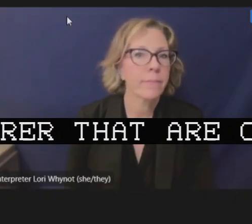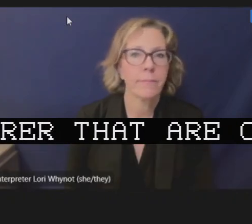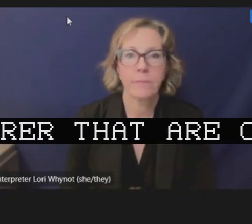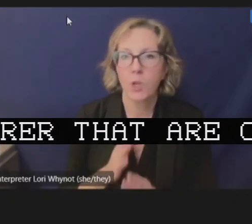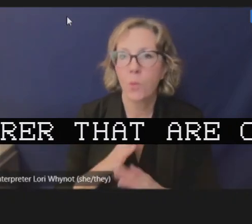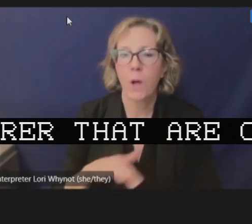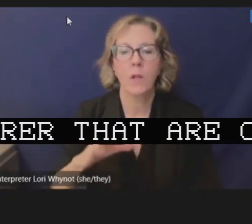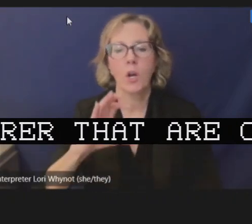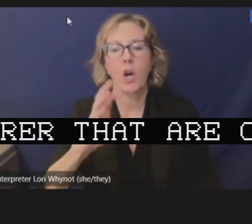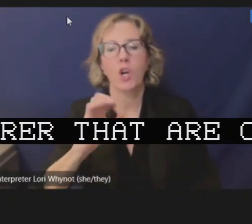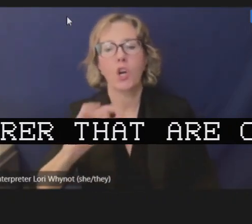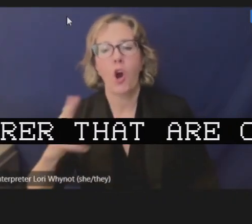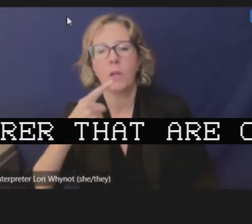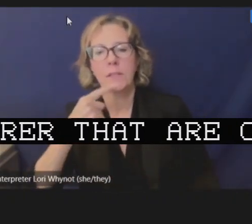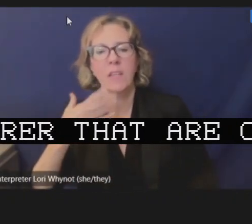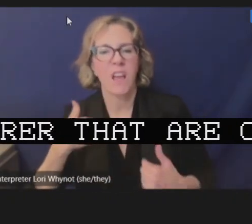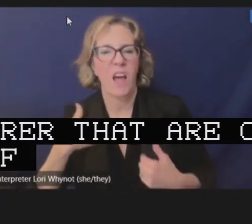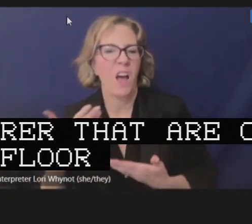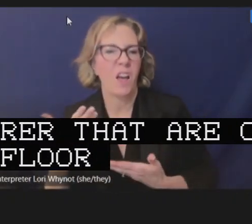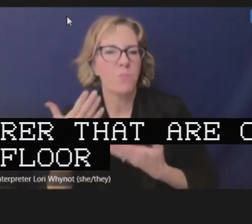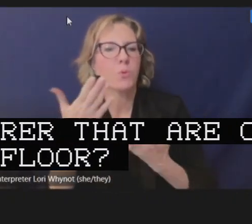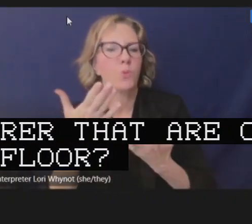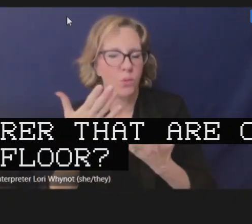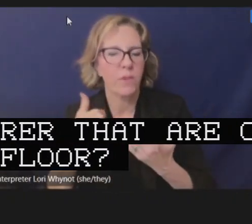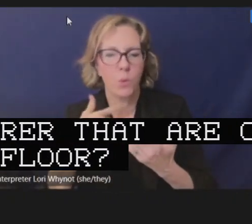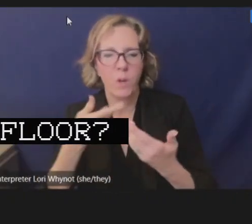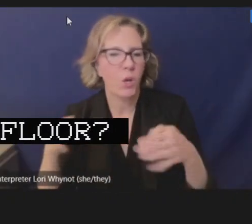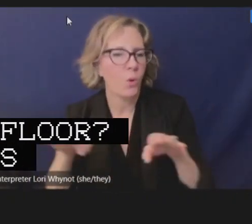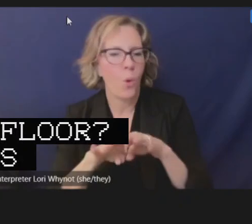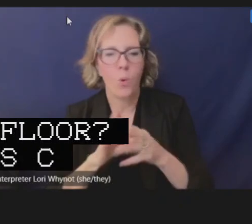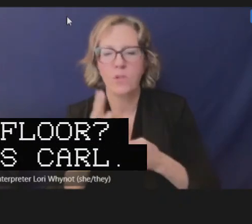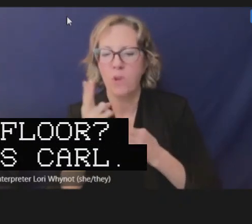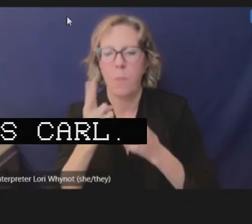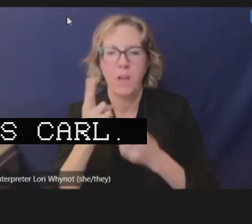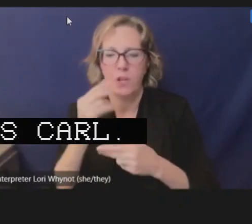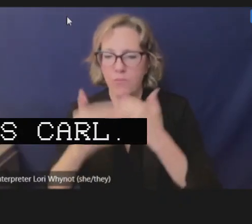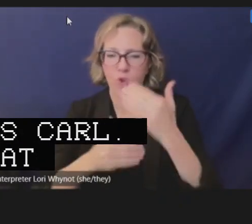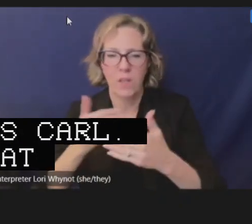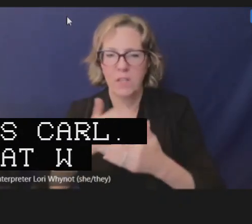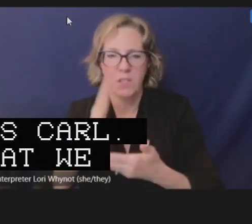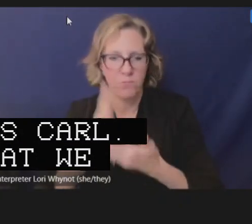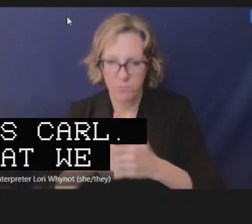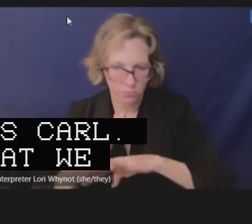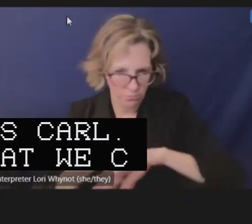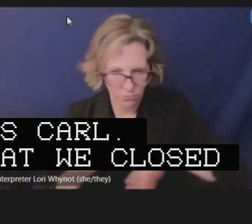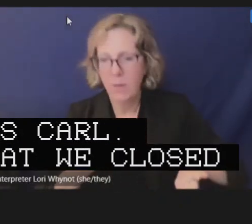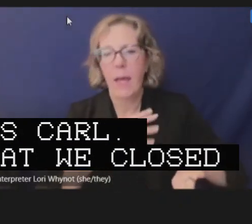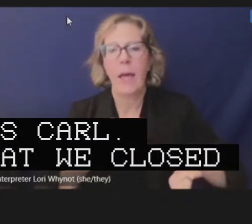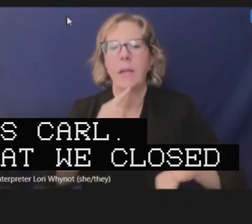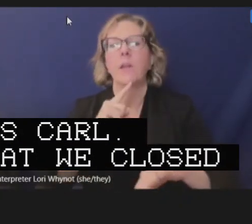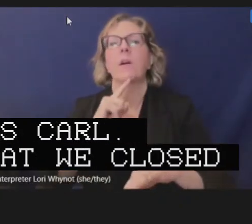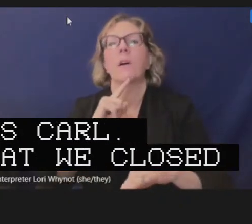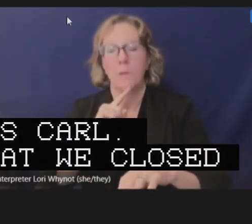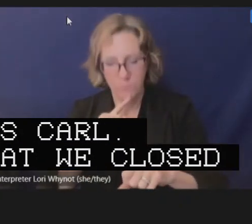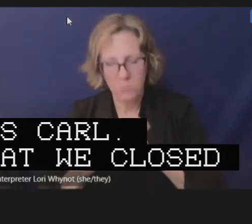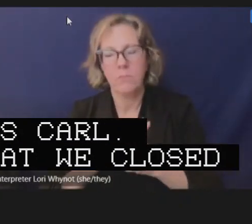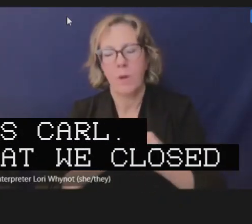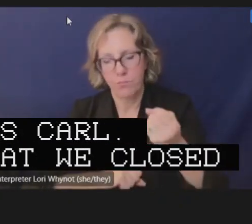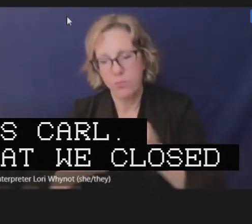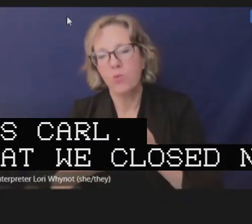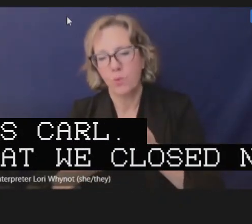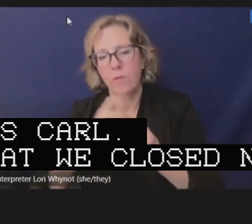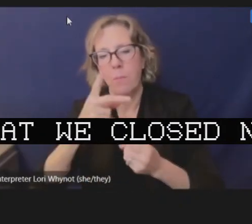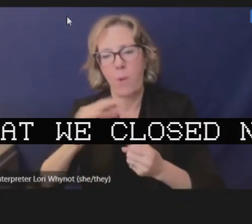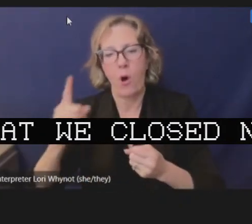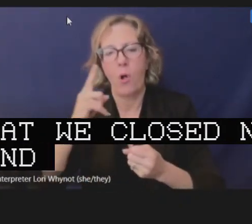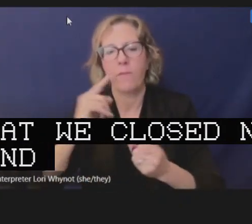This is Carl. I move that we close the nomination process and approve Paul for treasurer